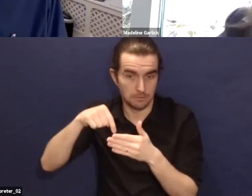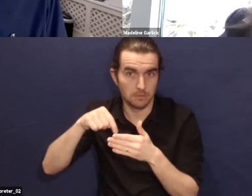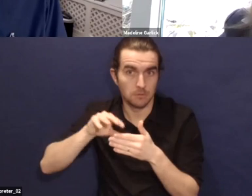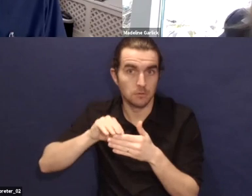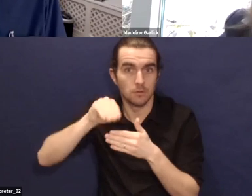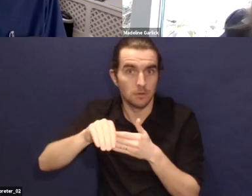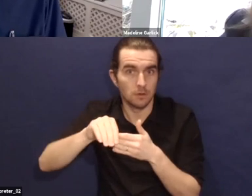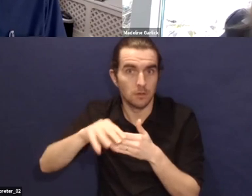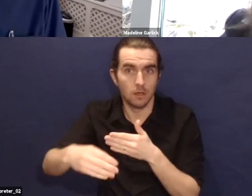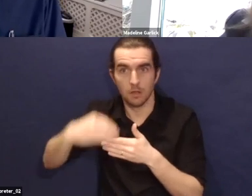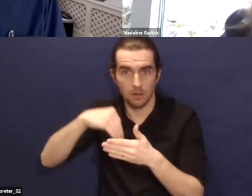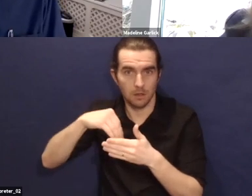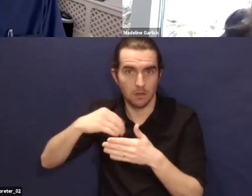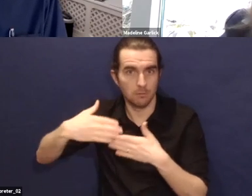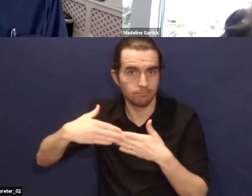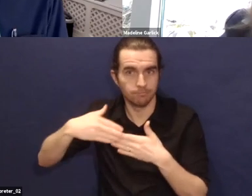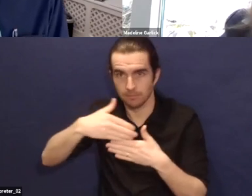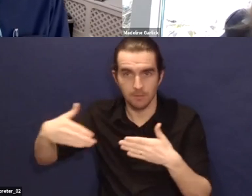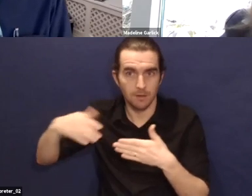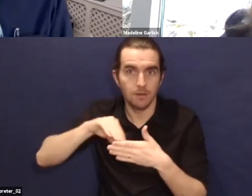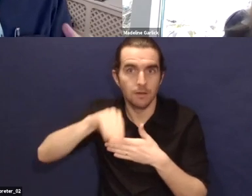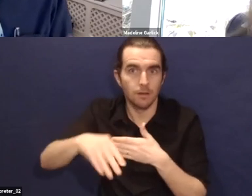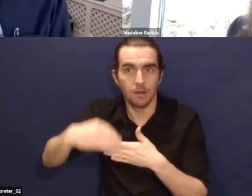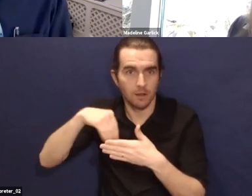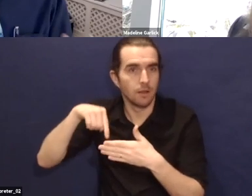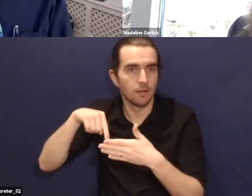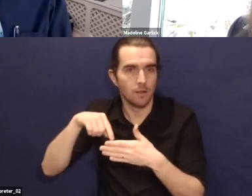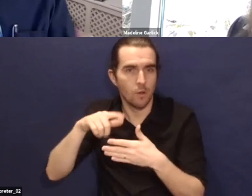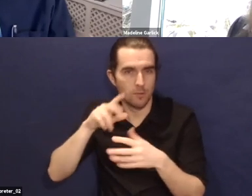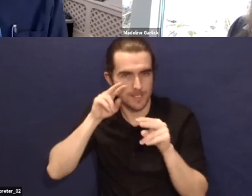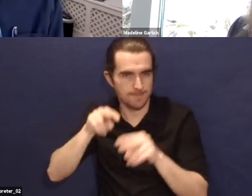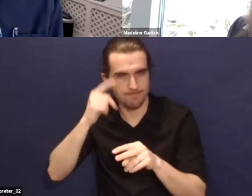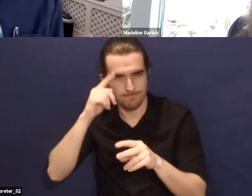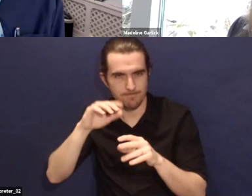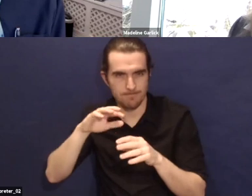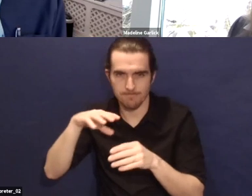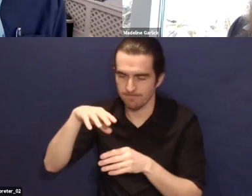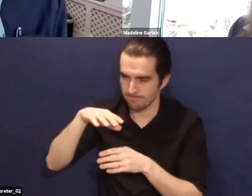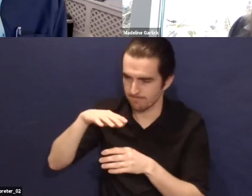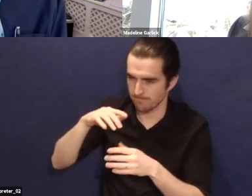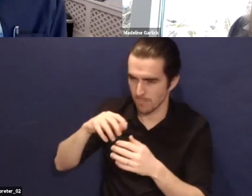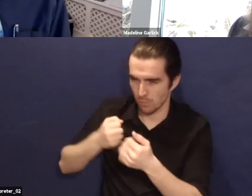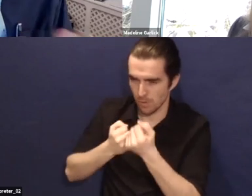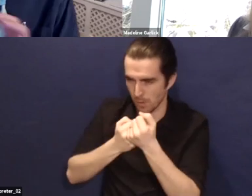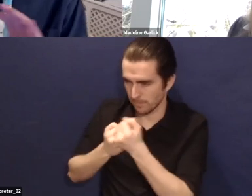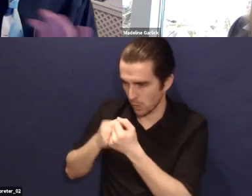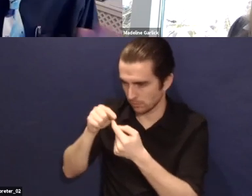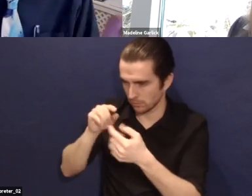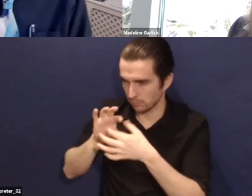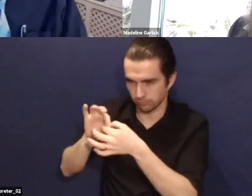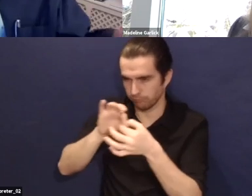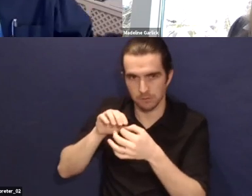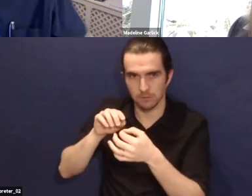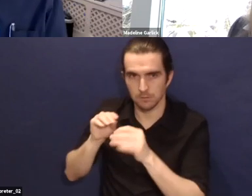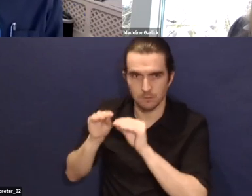research on this area is, the problem is that we tend to work in silos in academia. Now, that's not just